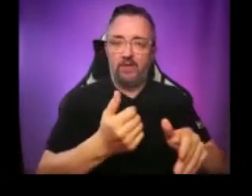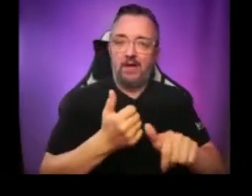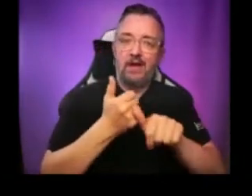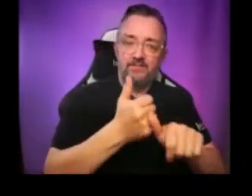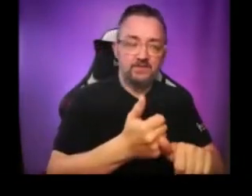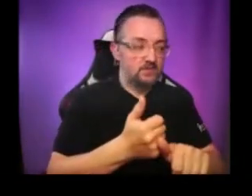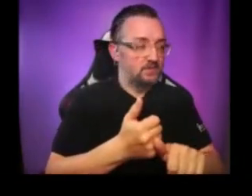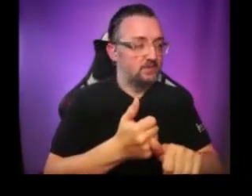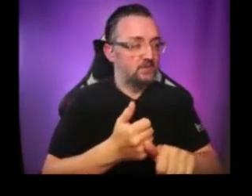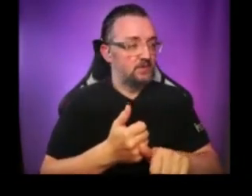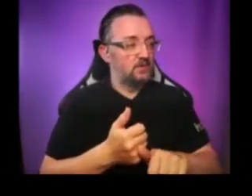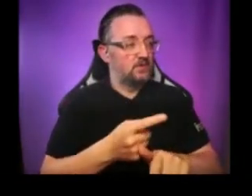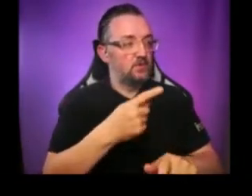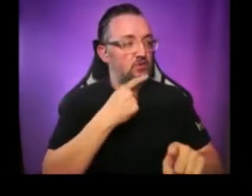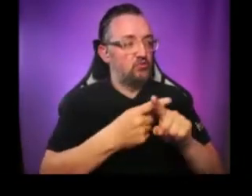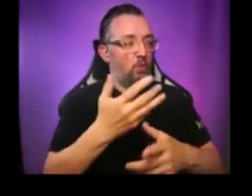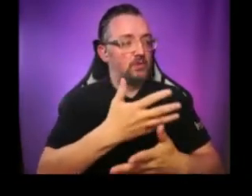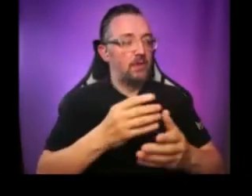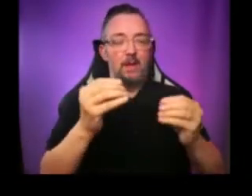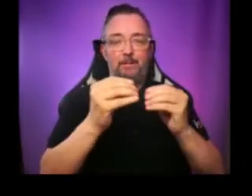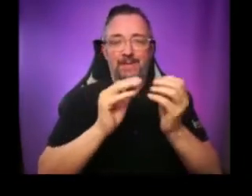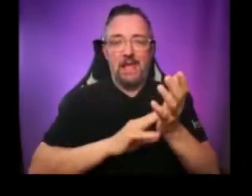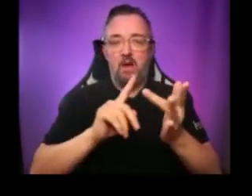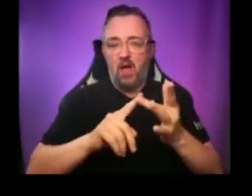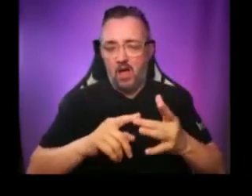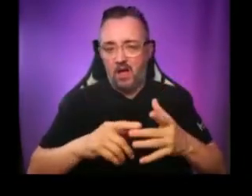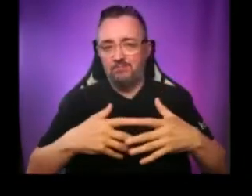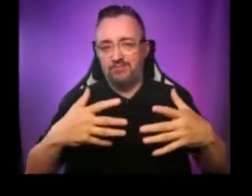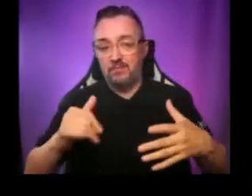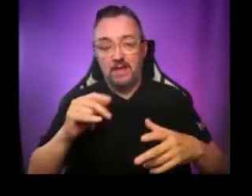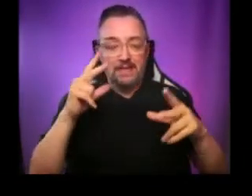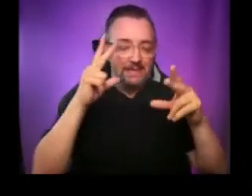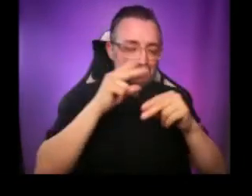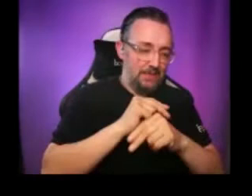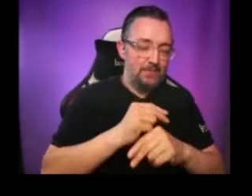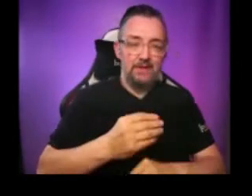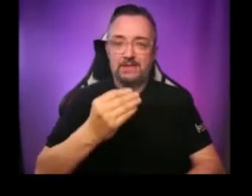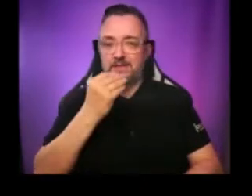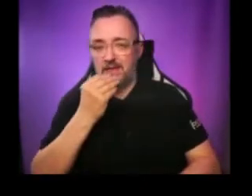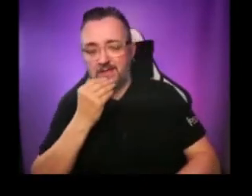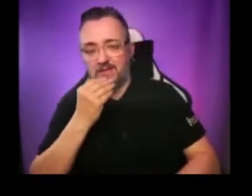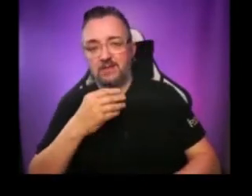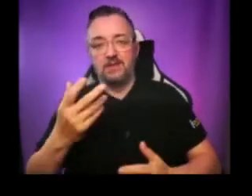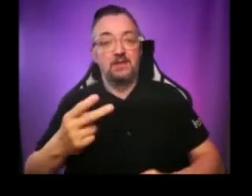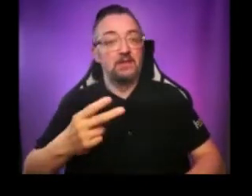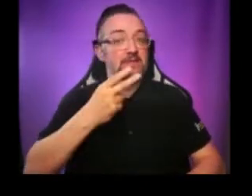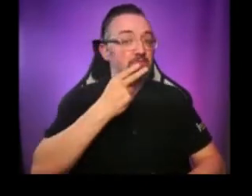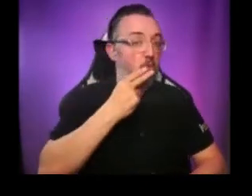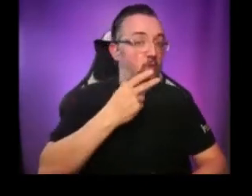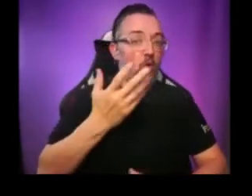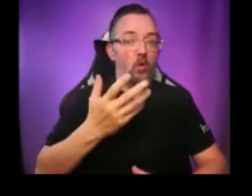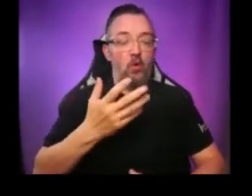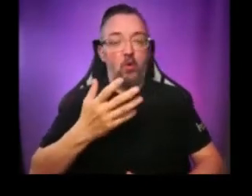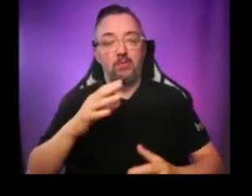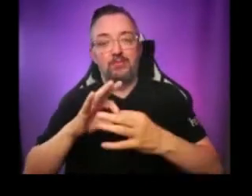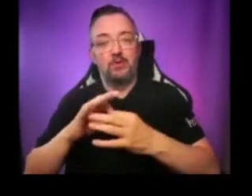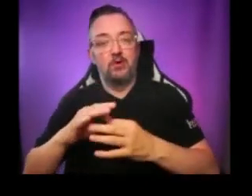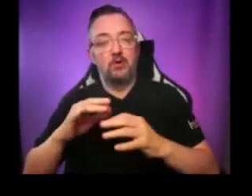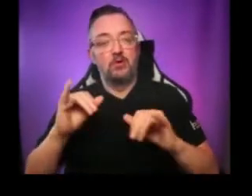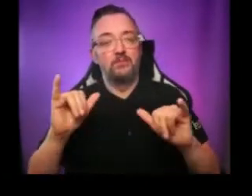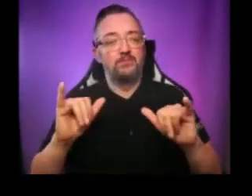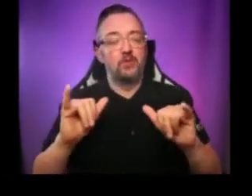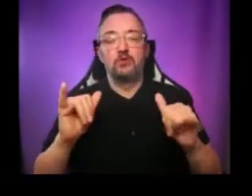can see here, discussing our BMI, possibly sleep, our diet, any smoking habits or issues around social